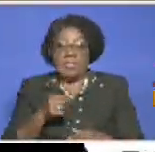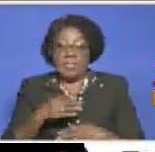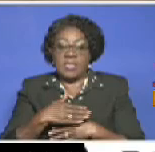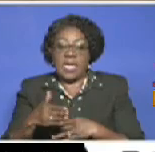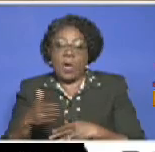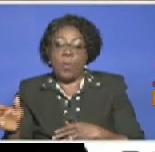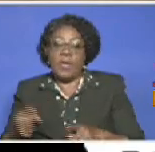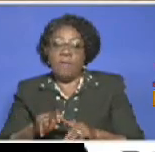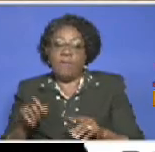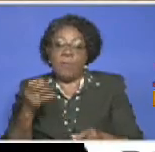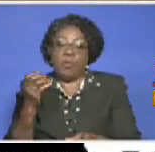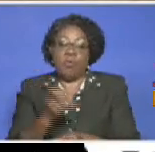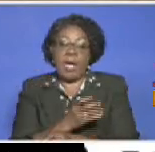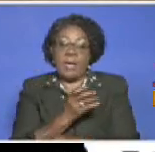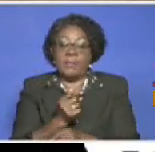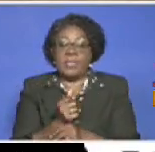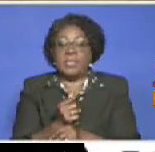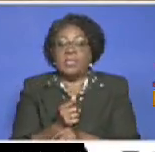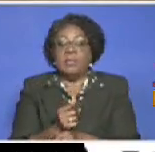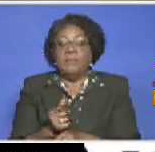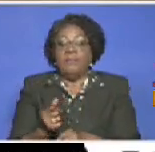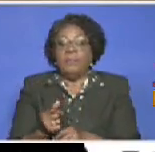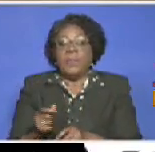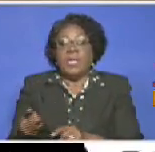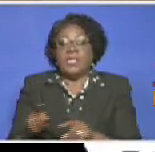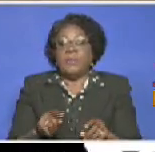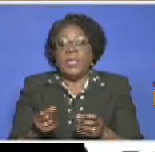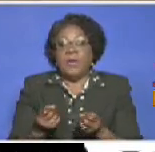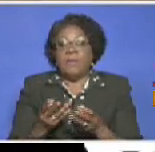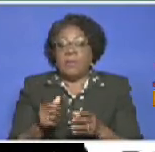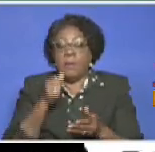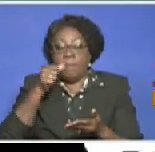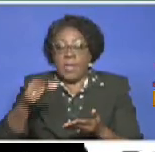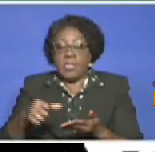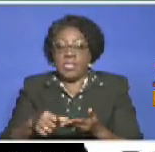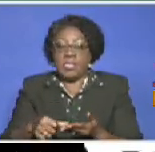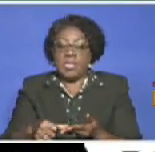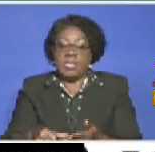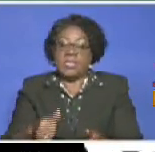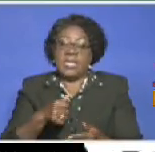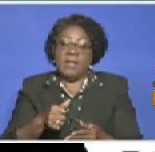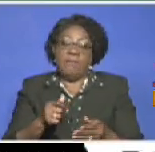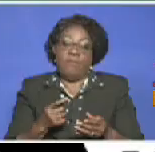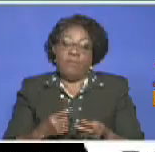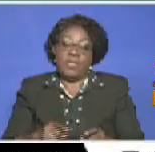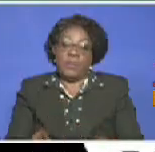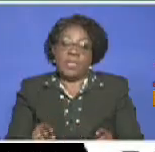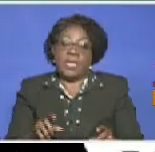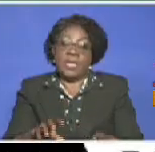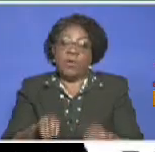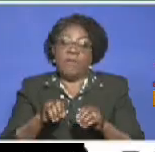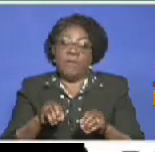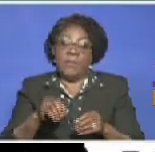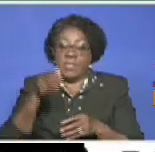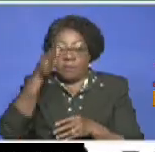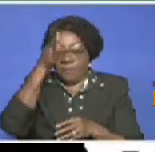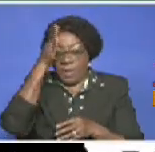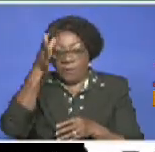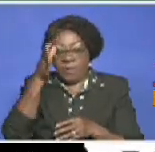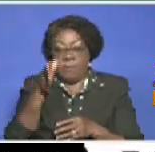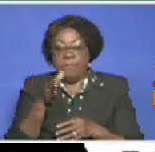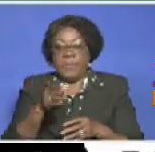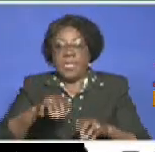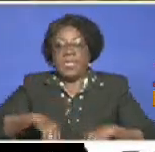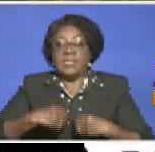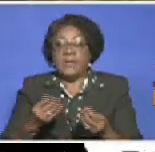crime. Johnson adds that many of the lessons toward high standards and self-respect that he gained from his father, he has molded now in this group